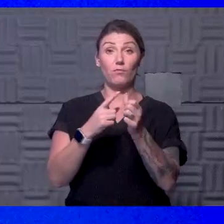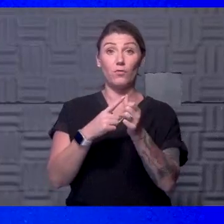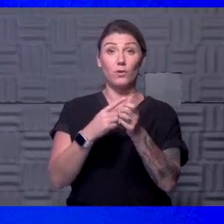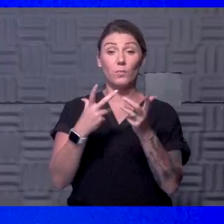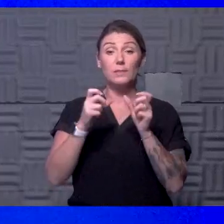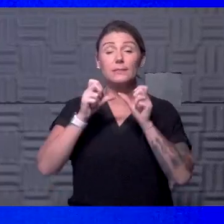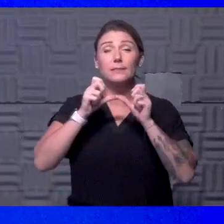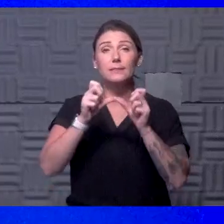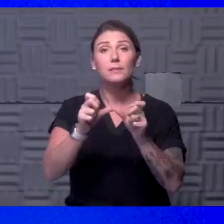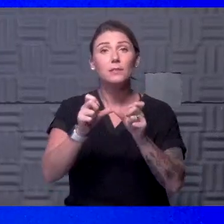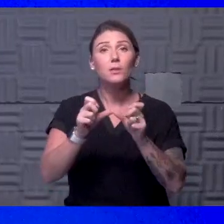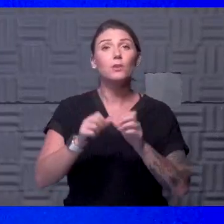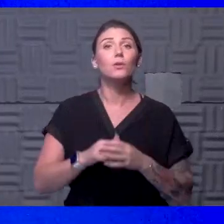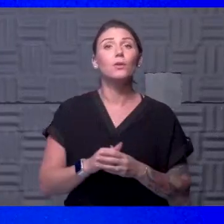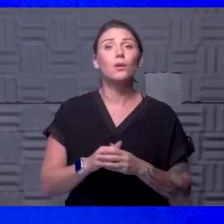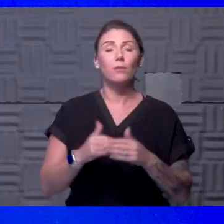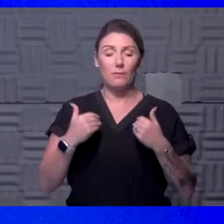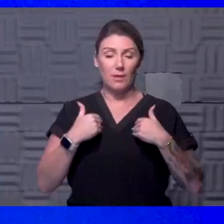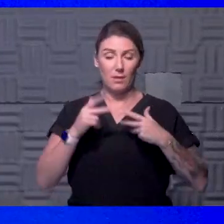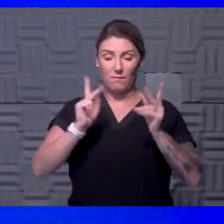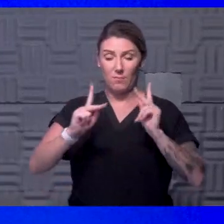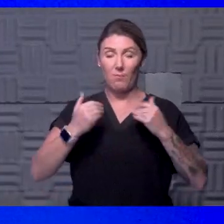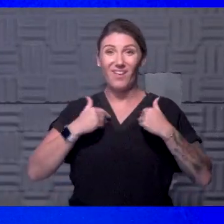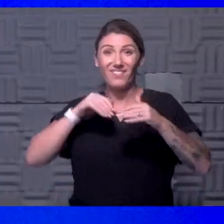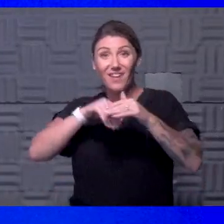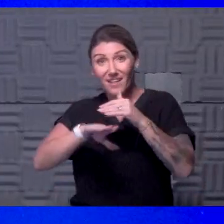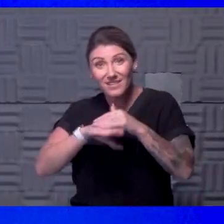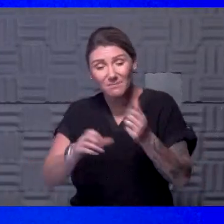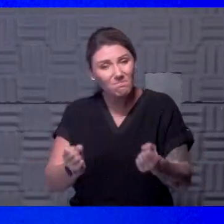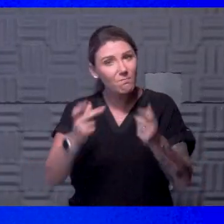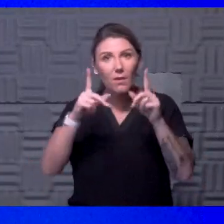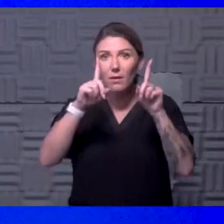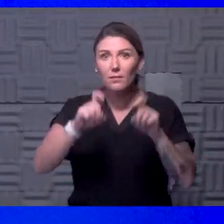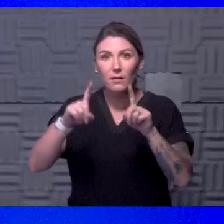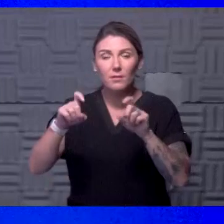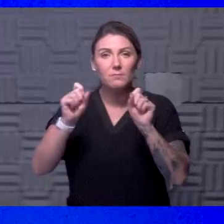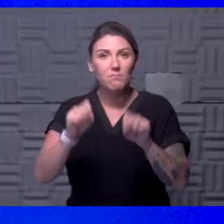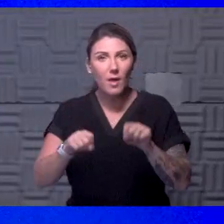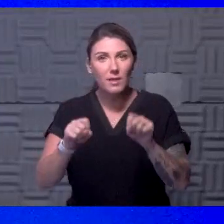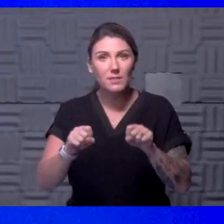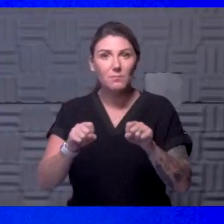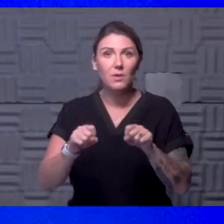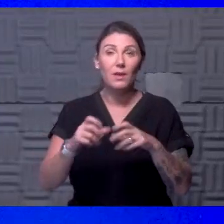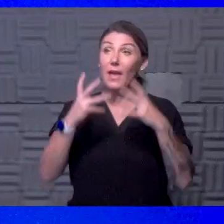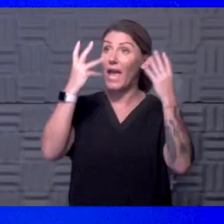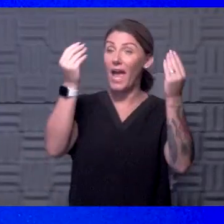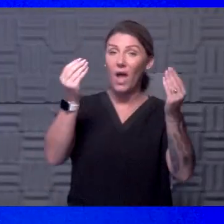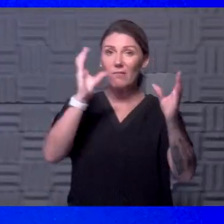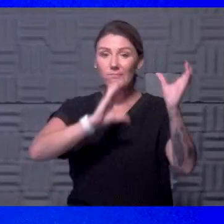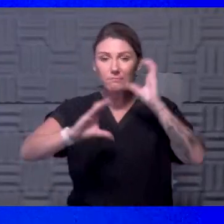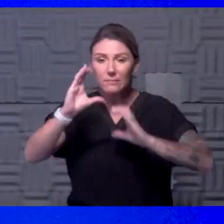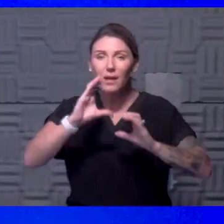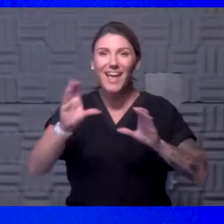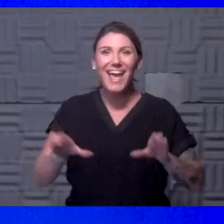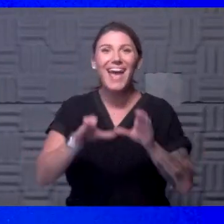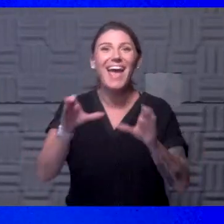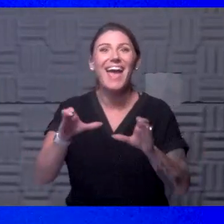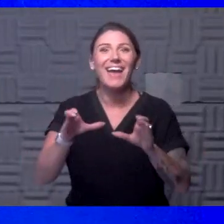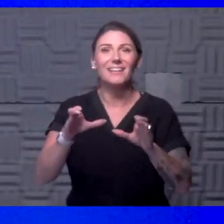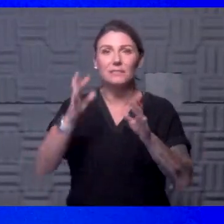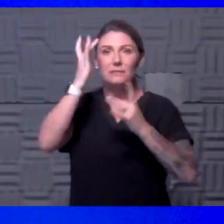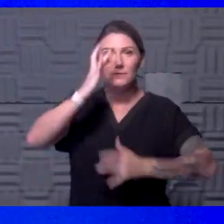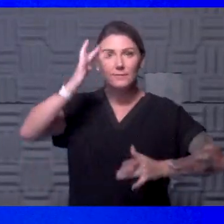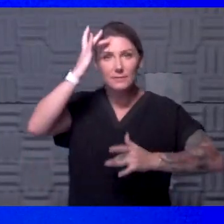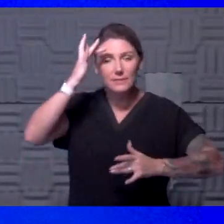be able to have people have access to do as many tests as possible, to go out there look for active disease so that those